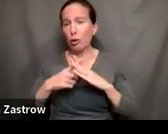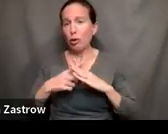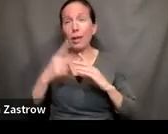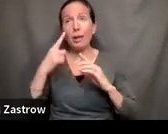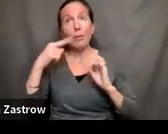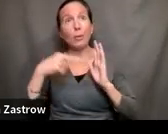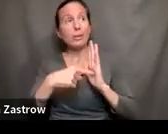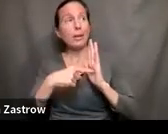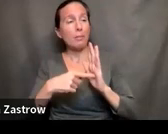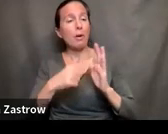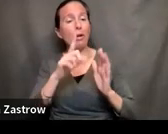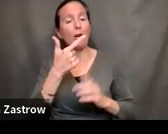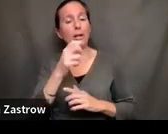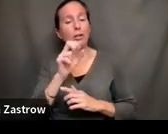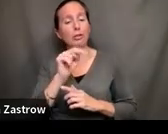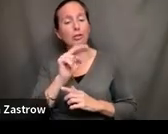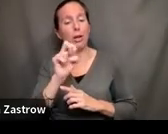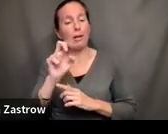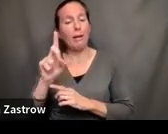quick check-in.